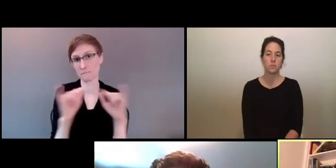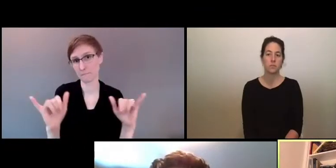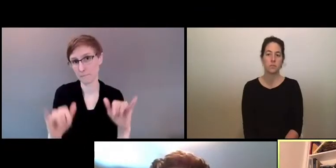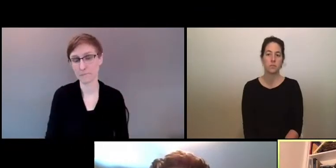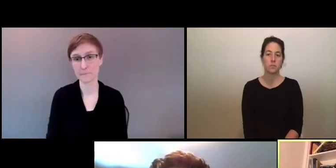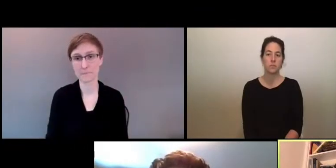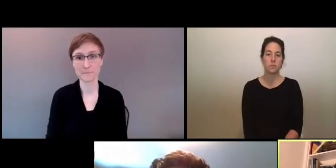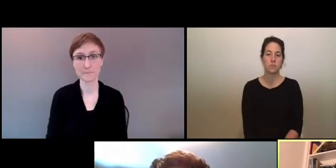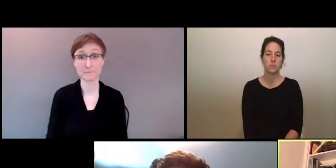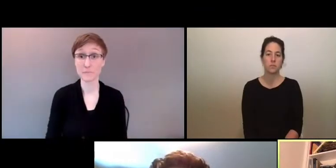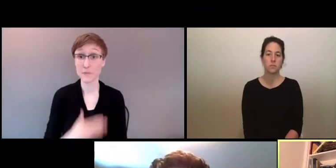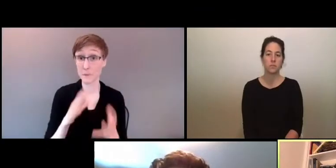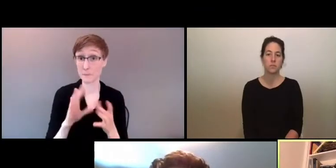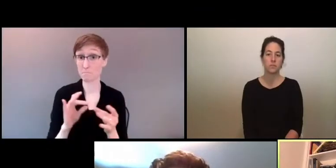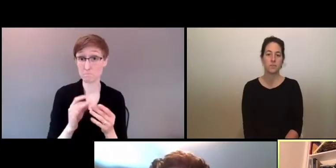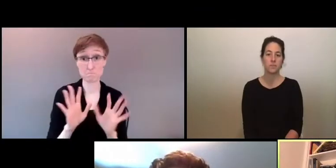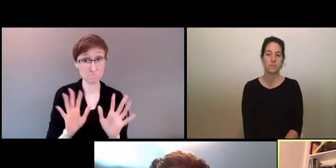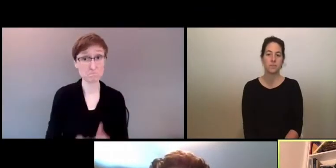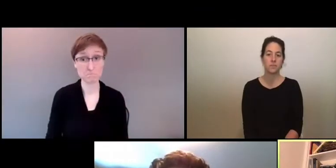That is all my comments.